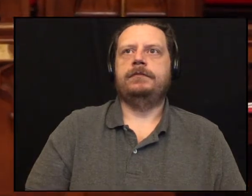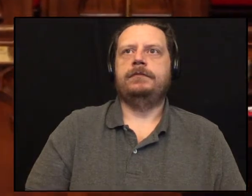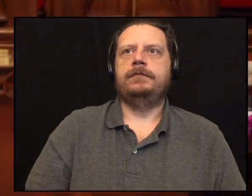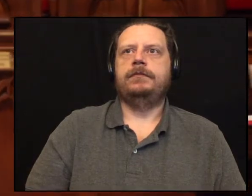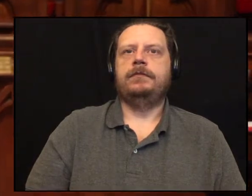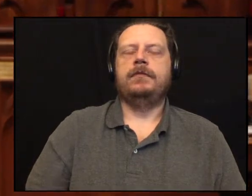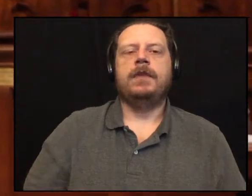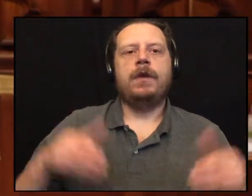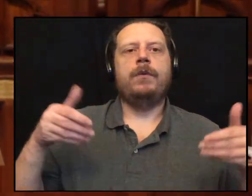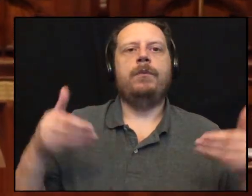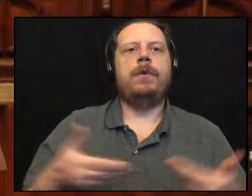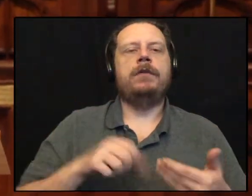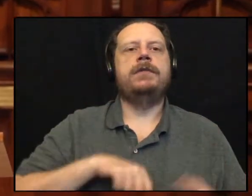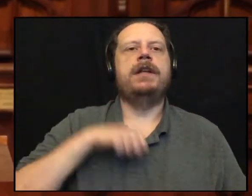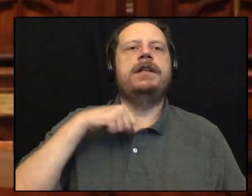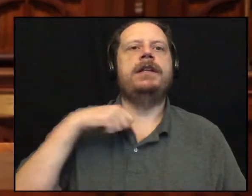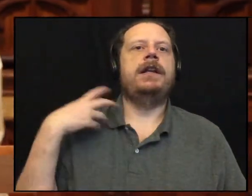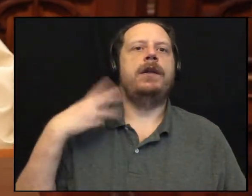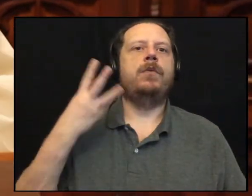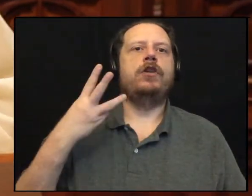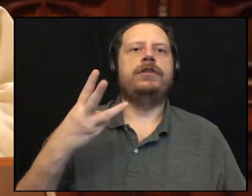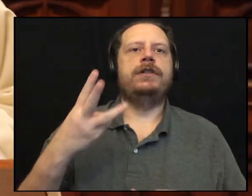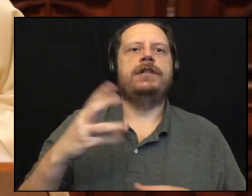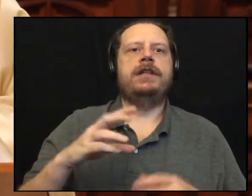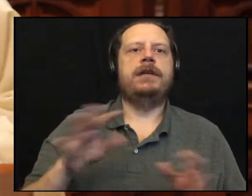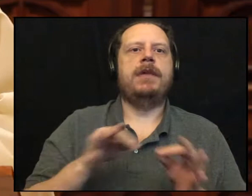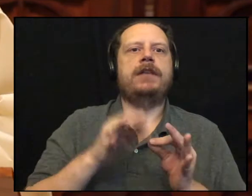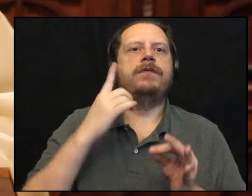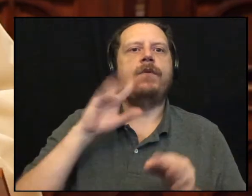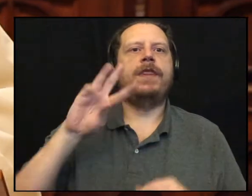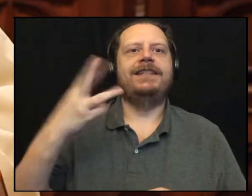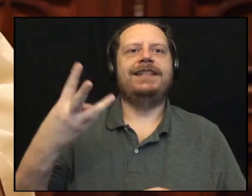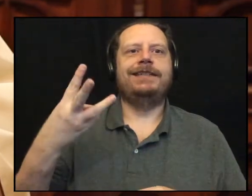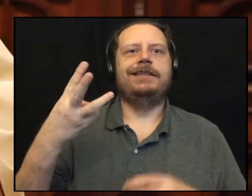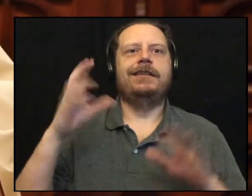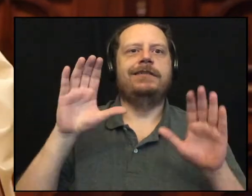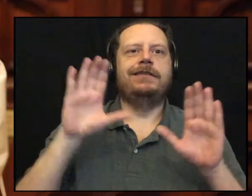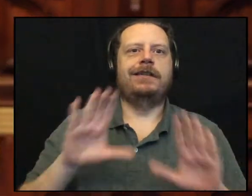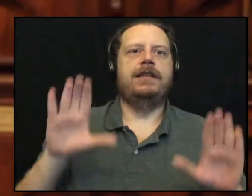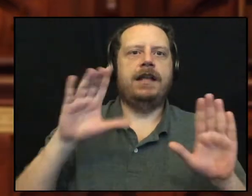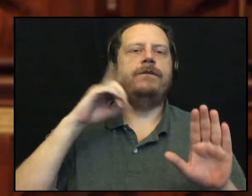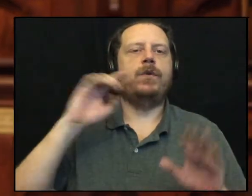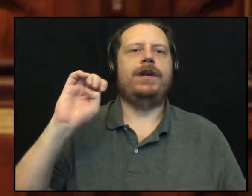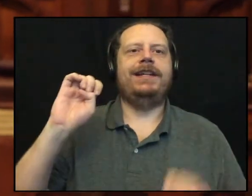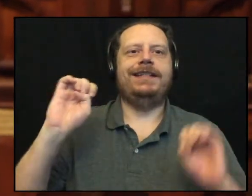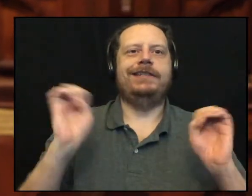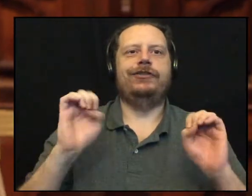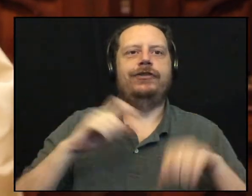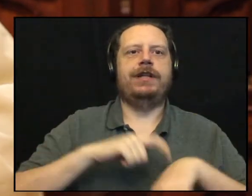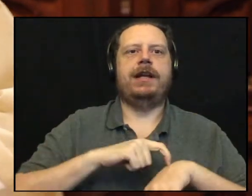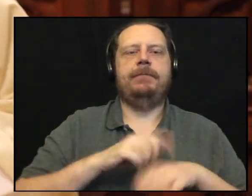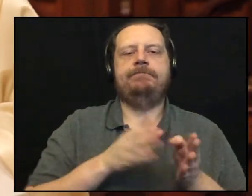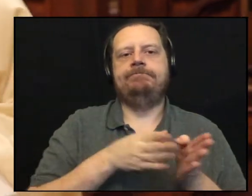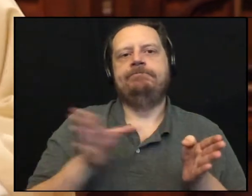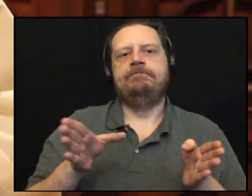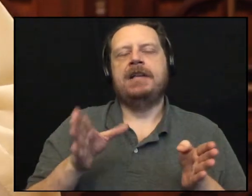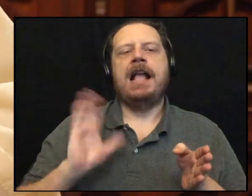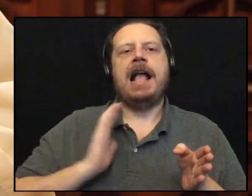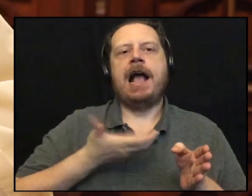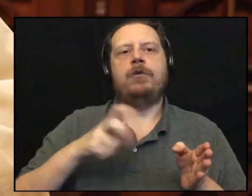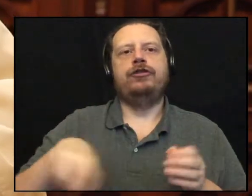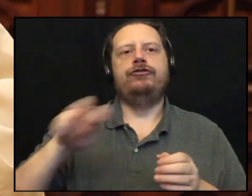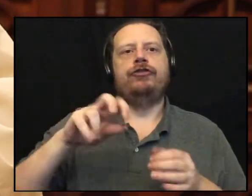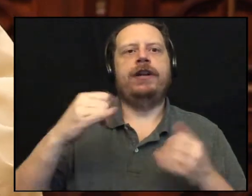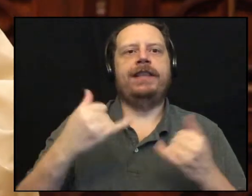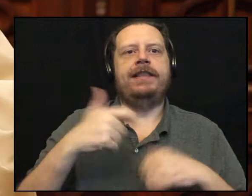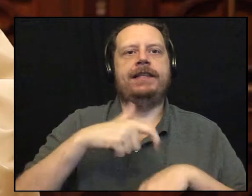Welcome to our Dignity Washington Mass for the sixth Sunday of Easter. Our journey in this Easter season